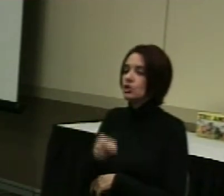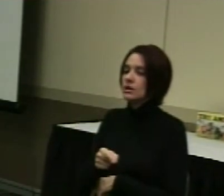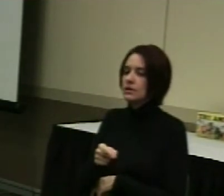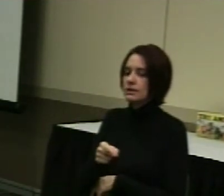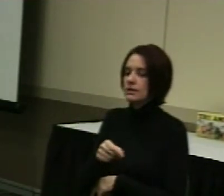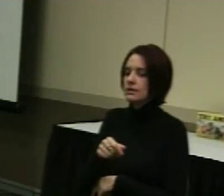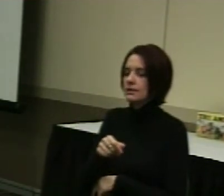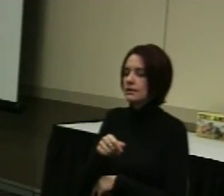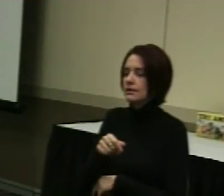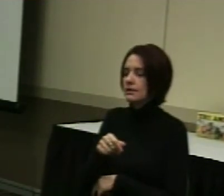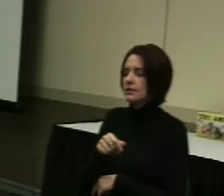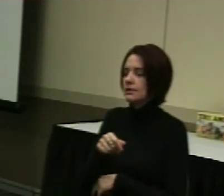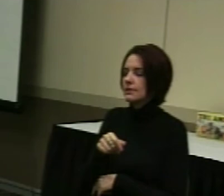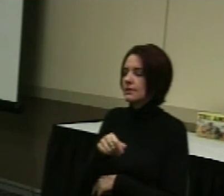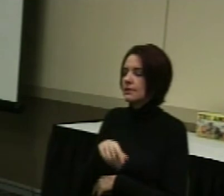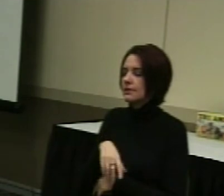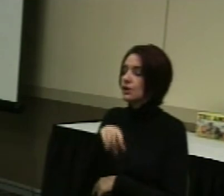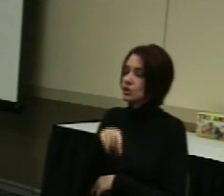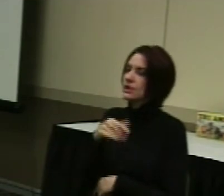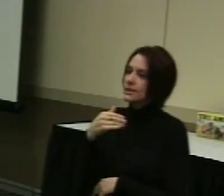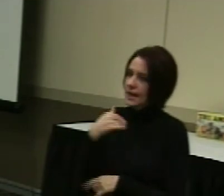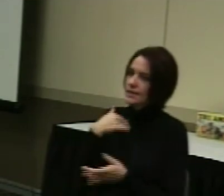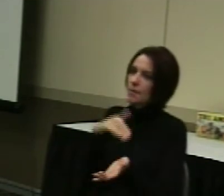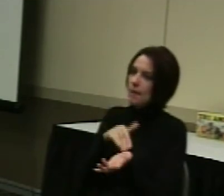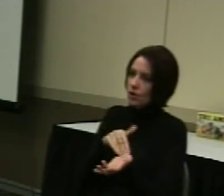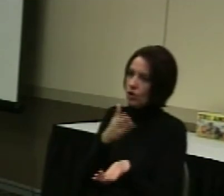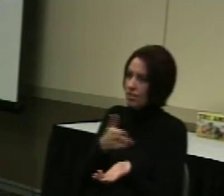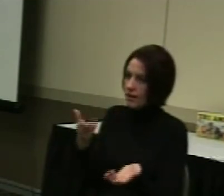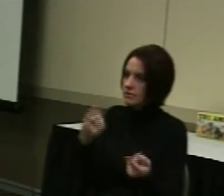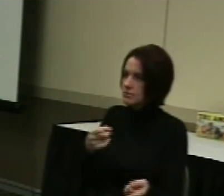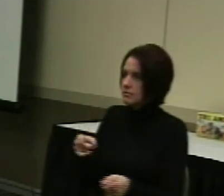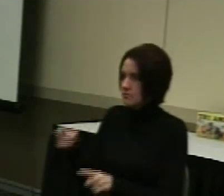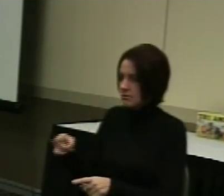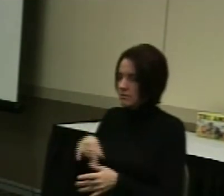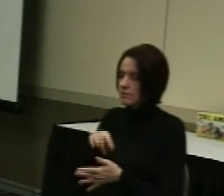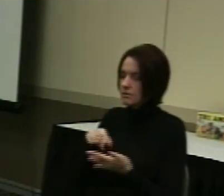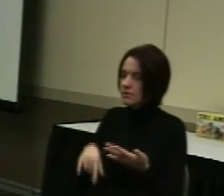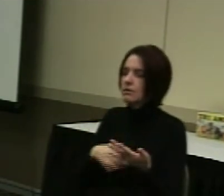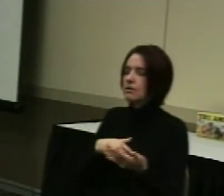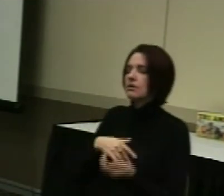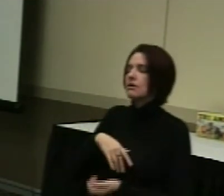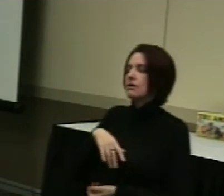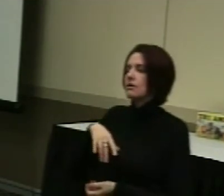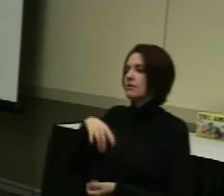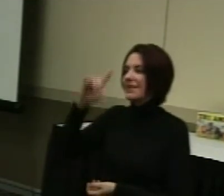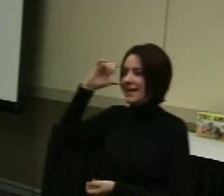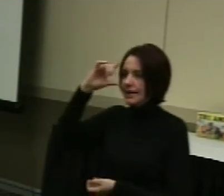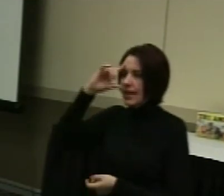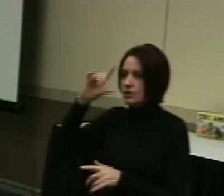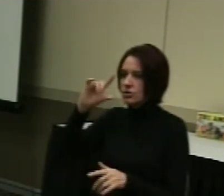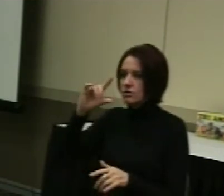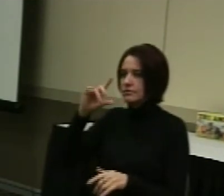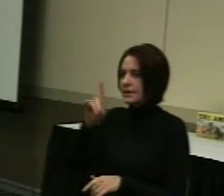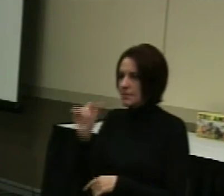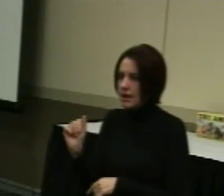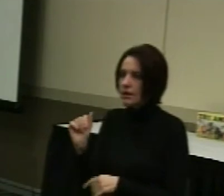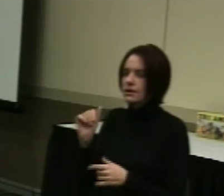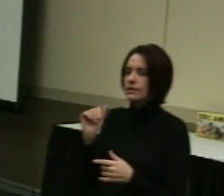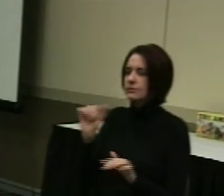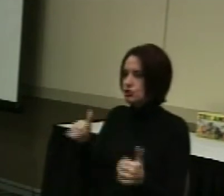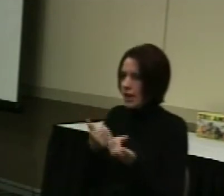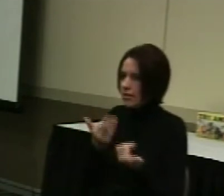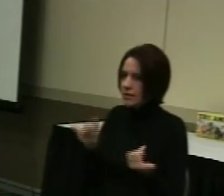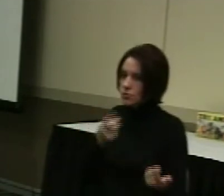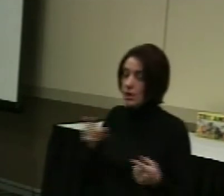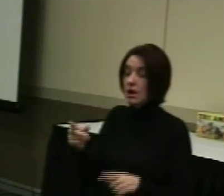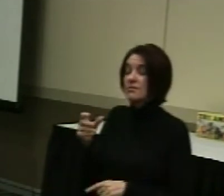has all the medical kinds of things going on. She has then the intellectual disability kinds of challenges going on. So teachers